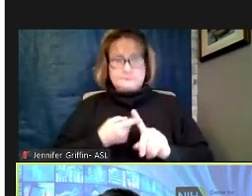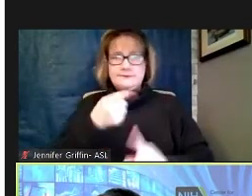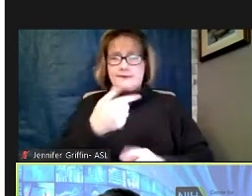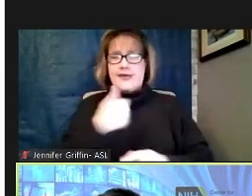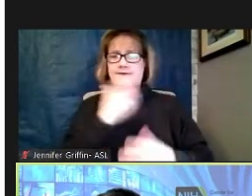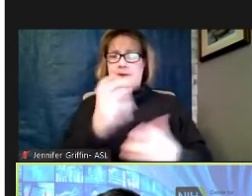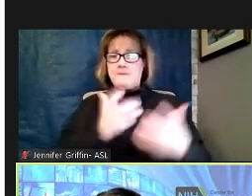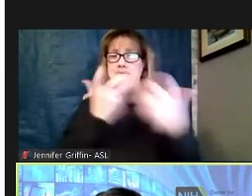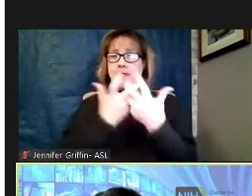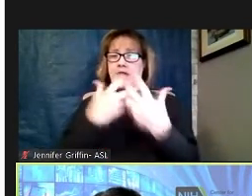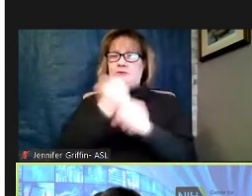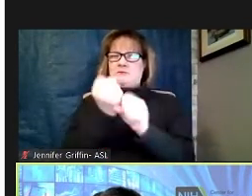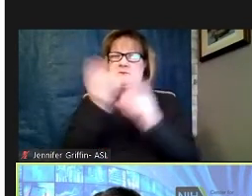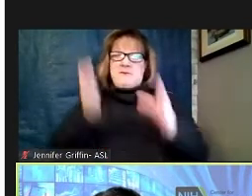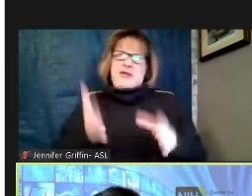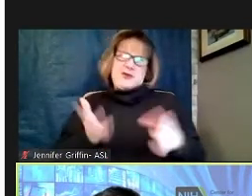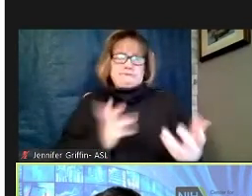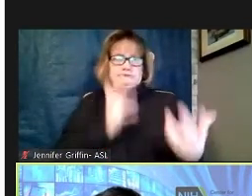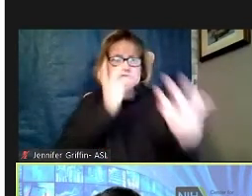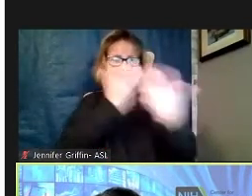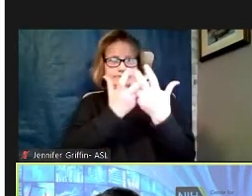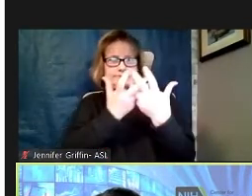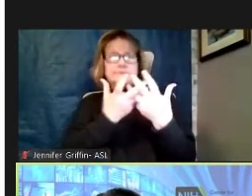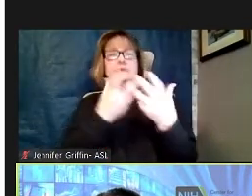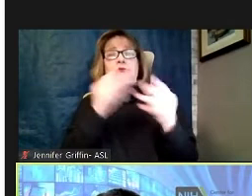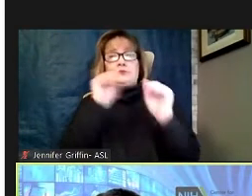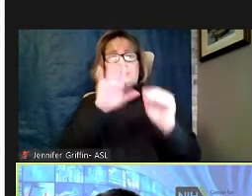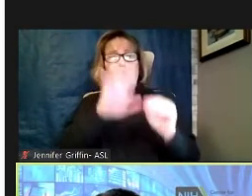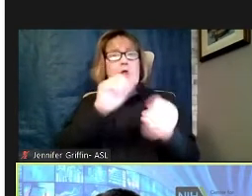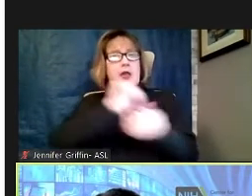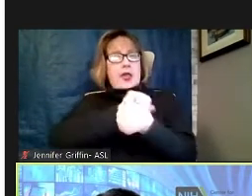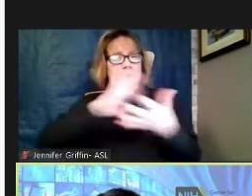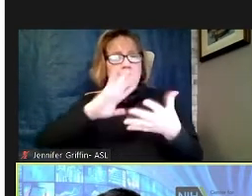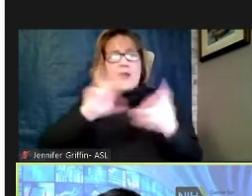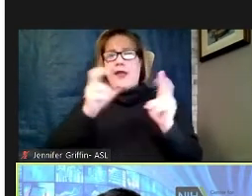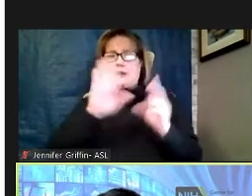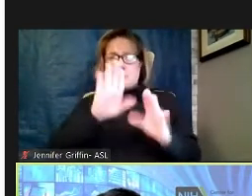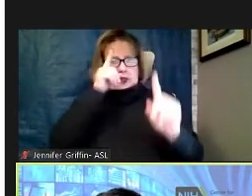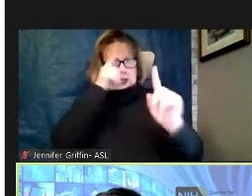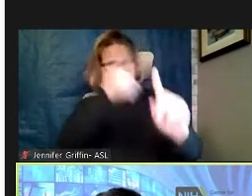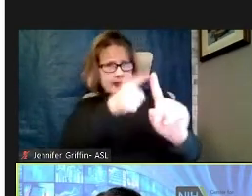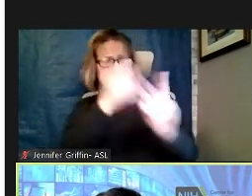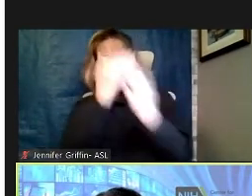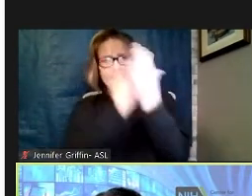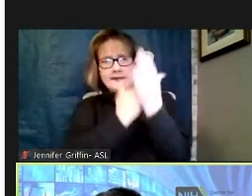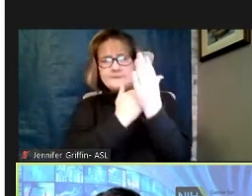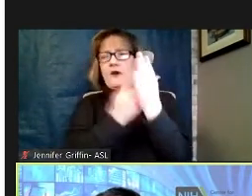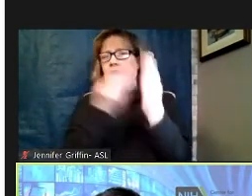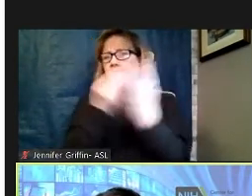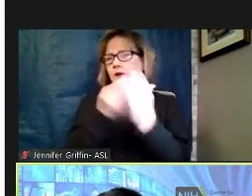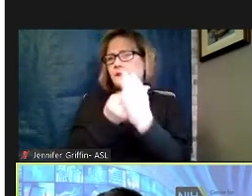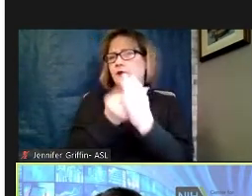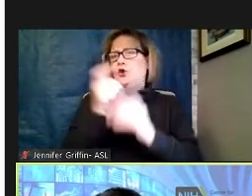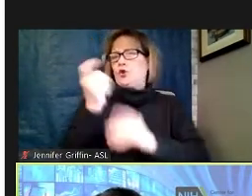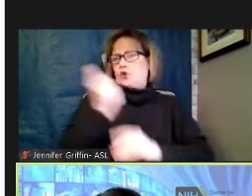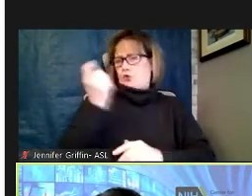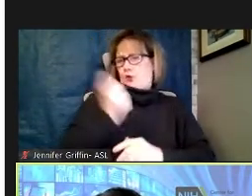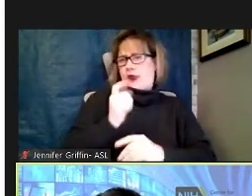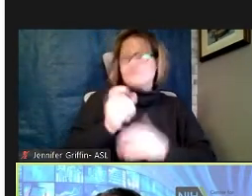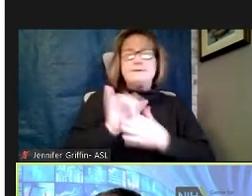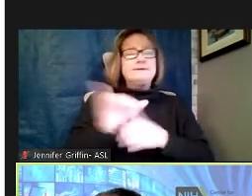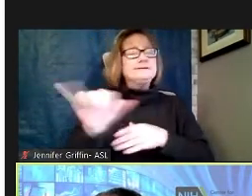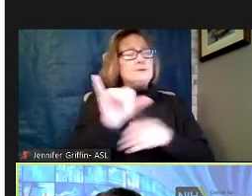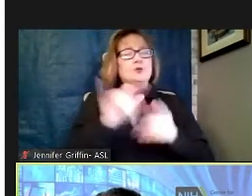matchmaker function where you can input your abstracts and aims and then see a list of funded grants that are similar to your